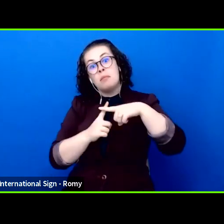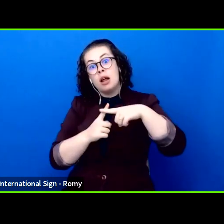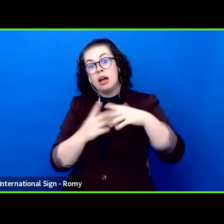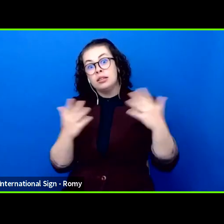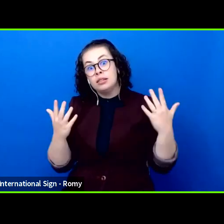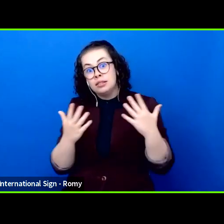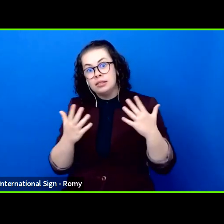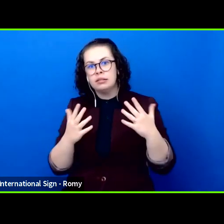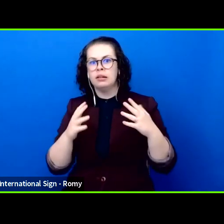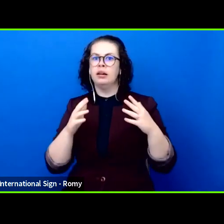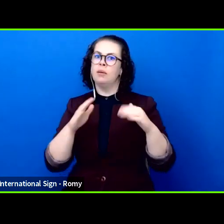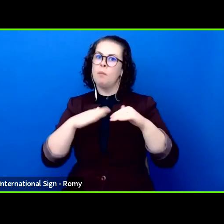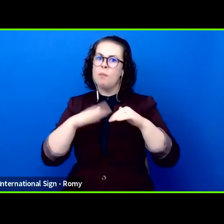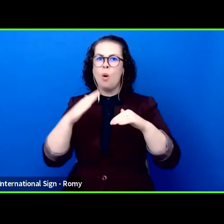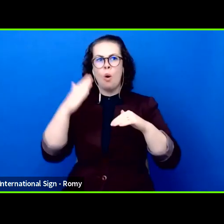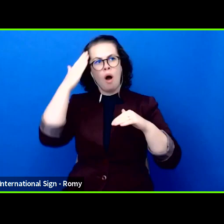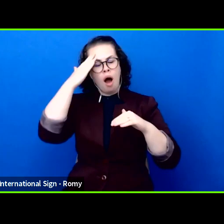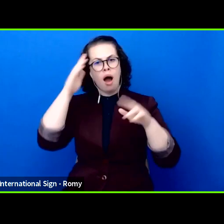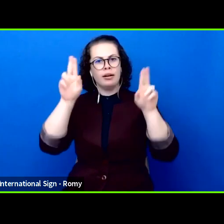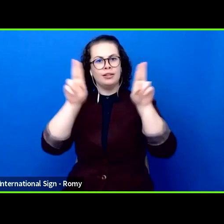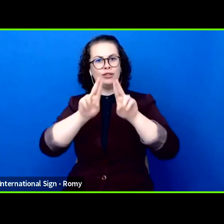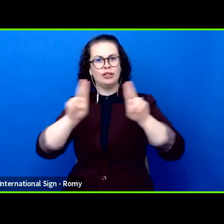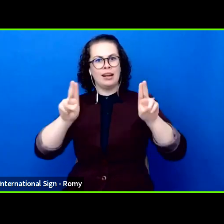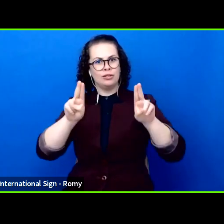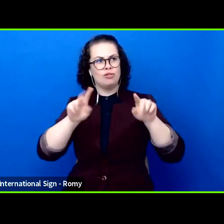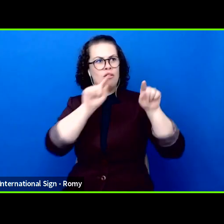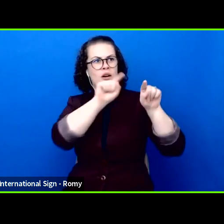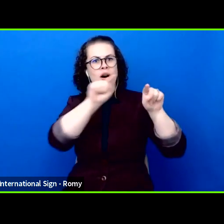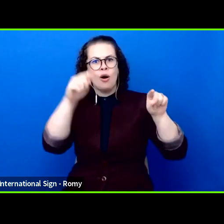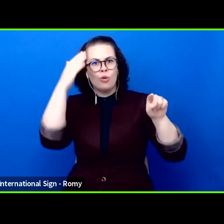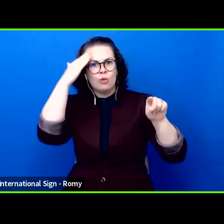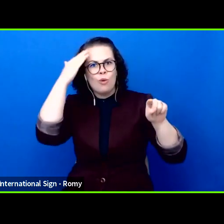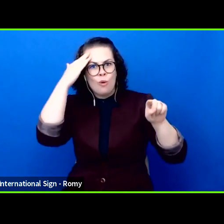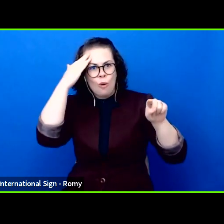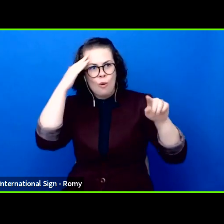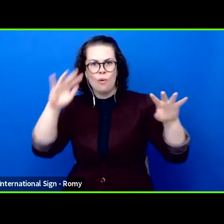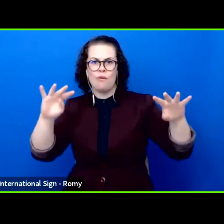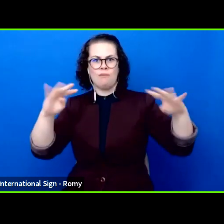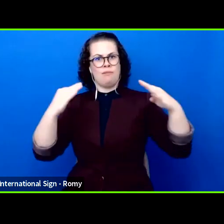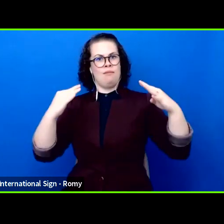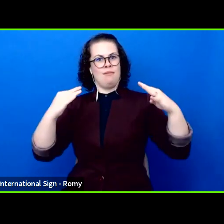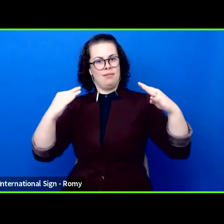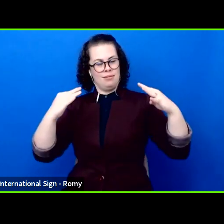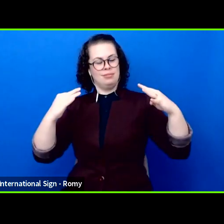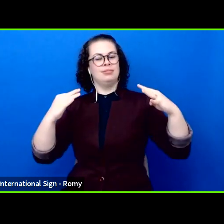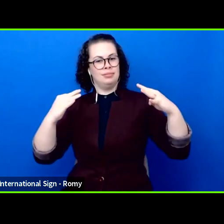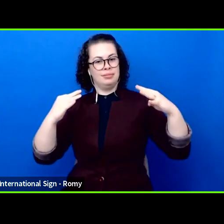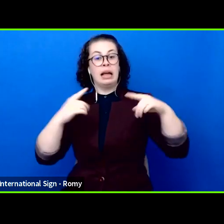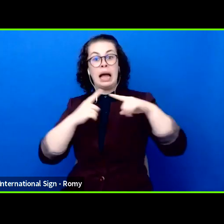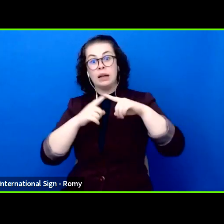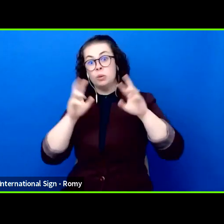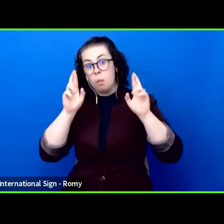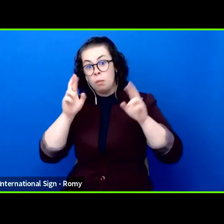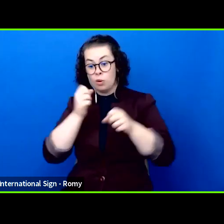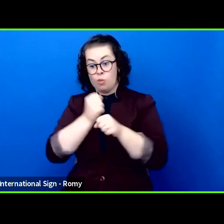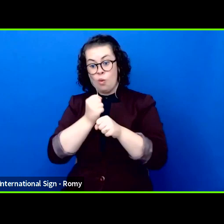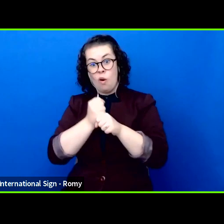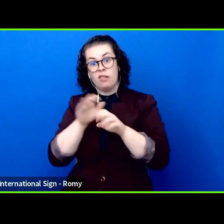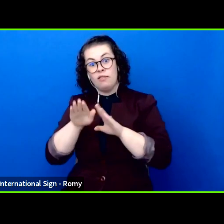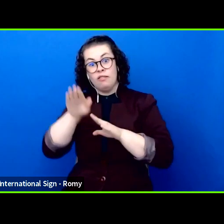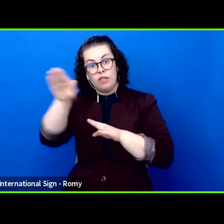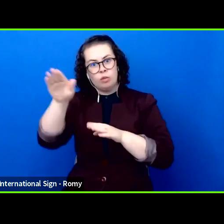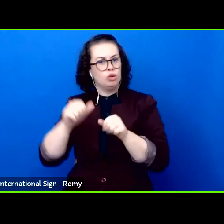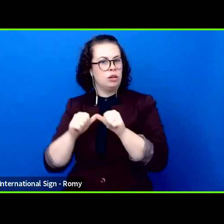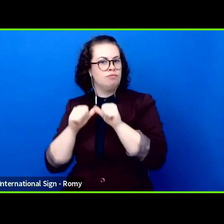international cooperation. Sustainability is what interests us. To celebrate the 10th